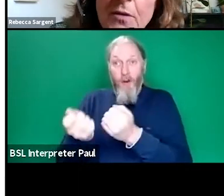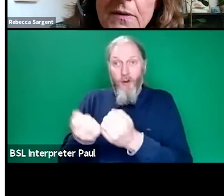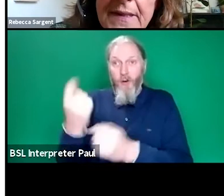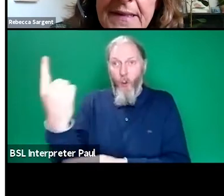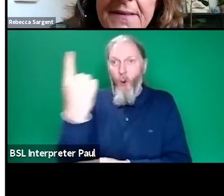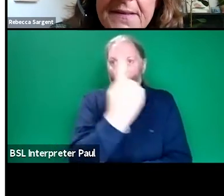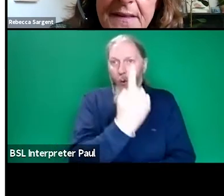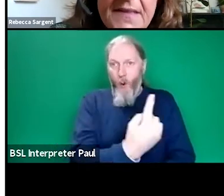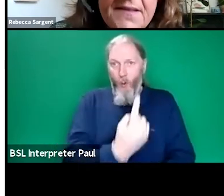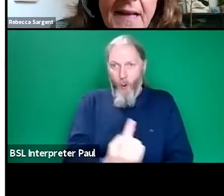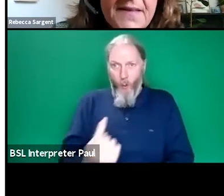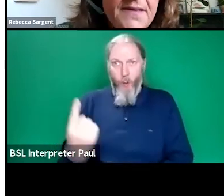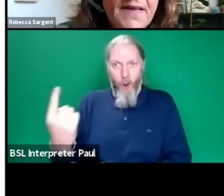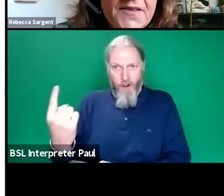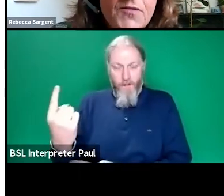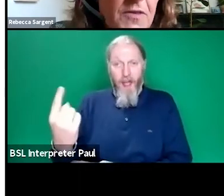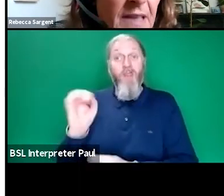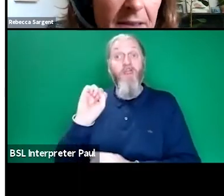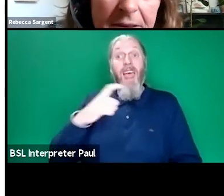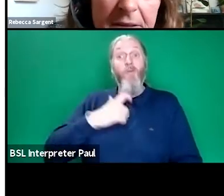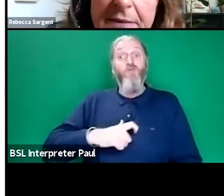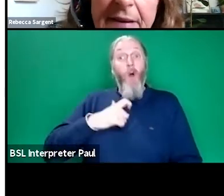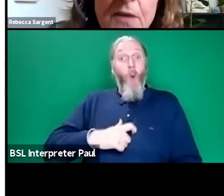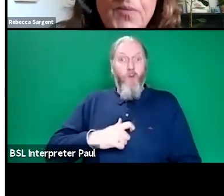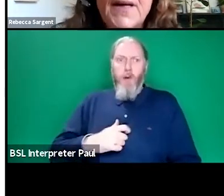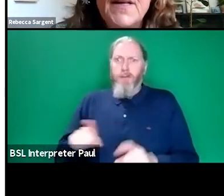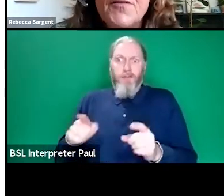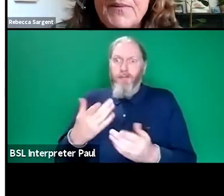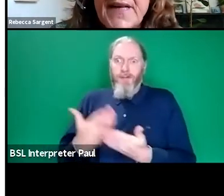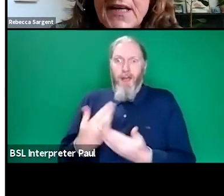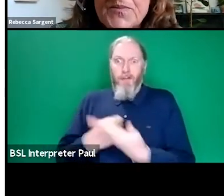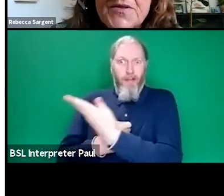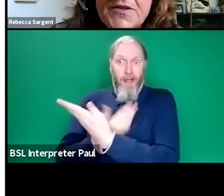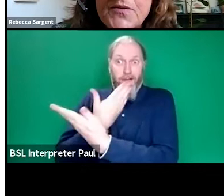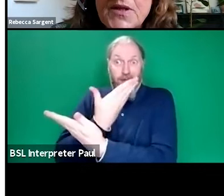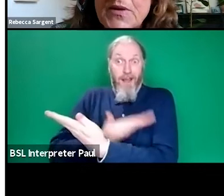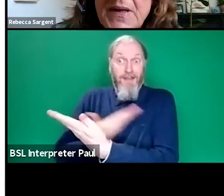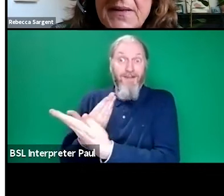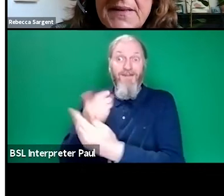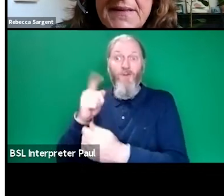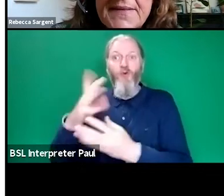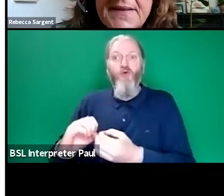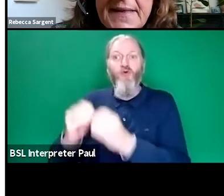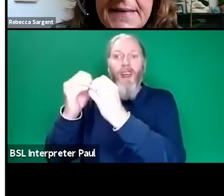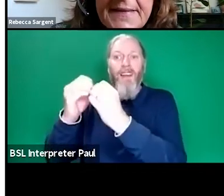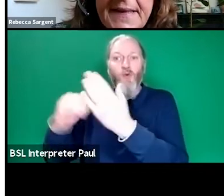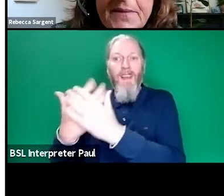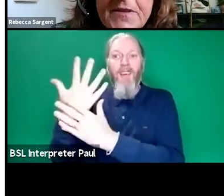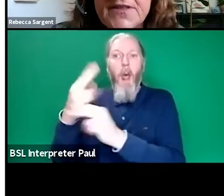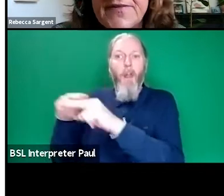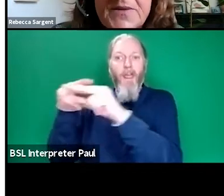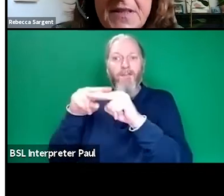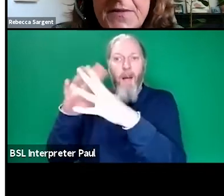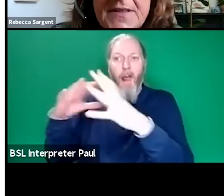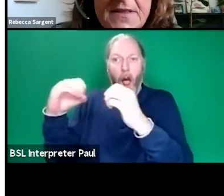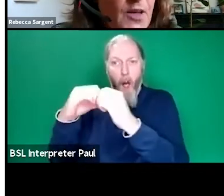their role is as the role says, is to develop family hubs, to work with partners, and